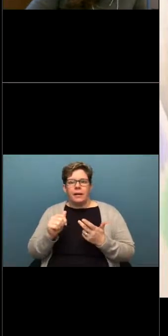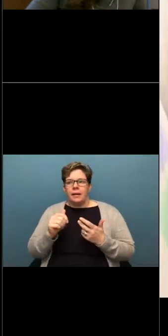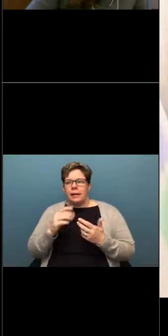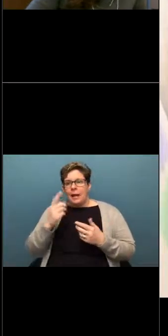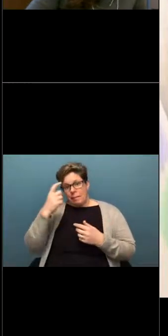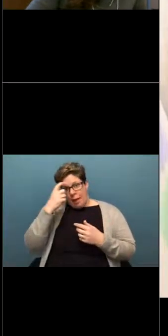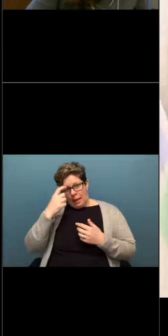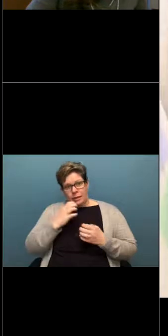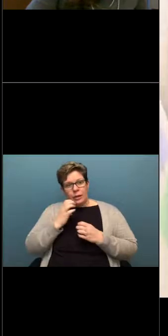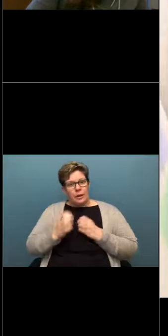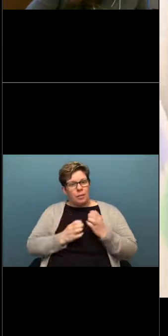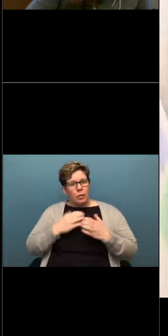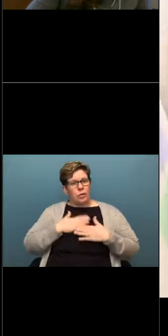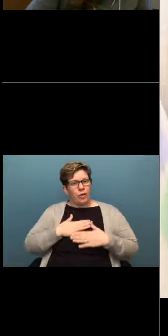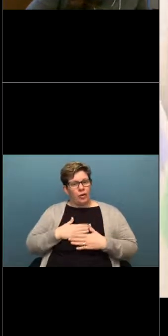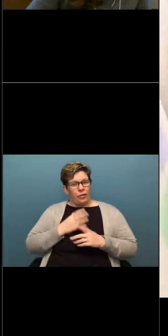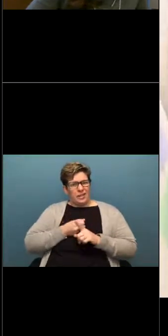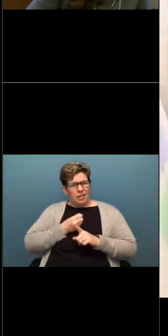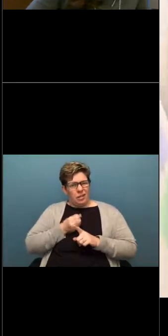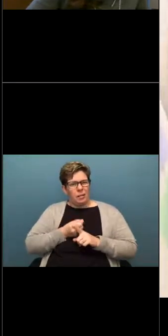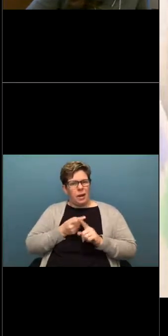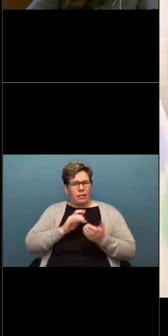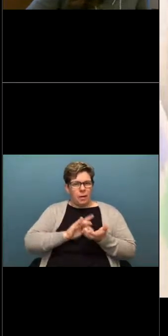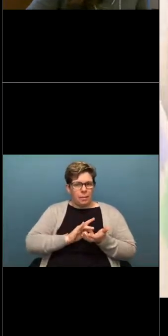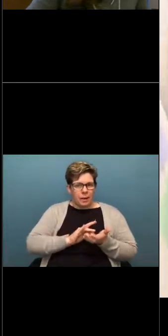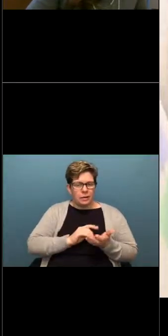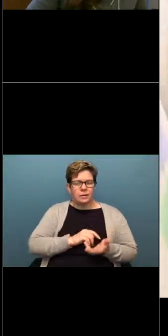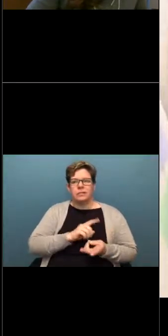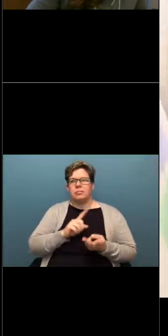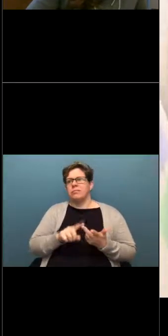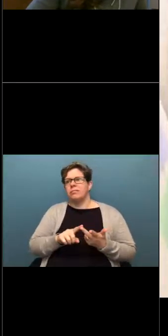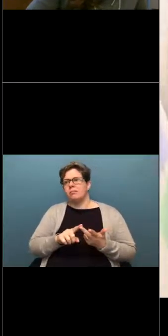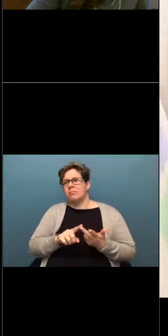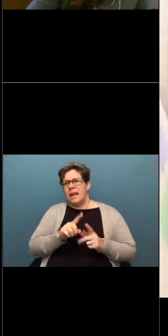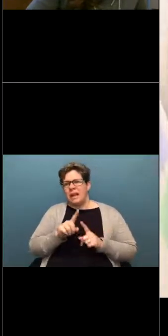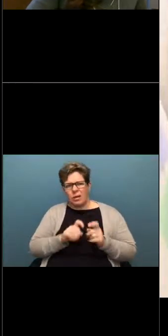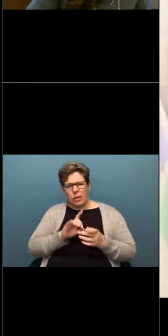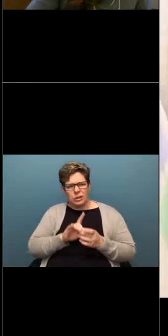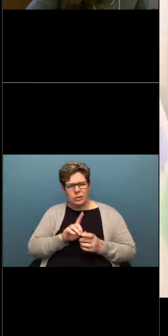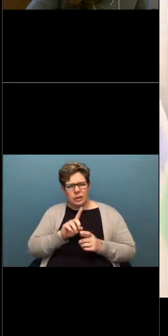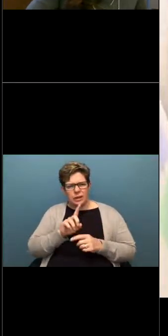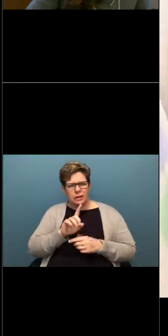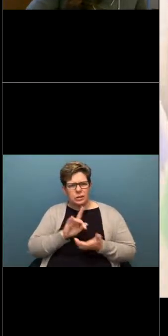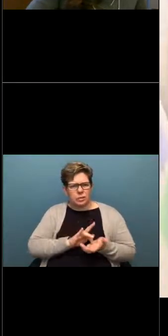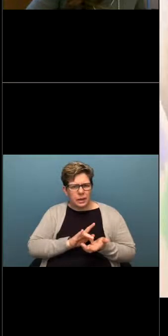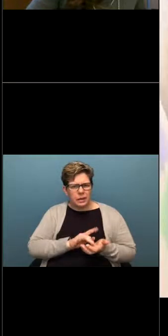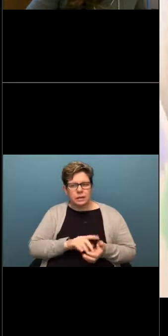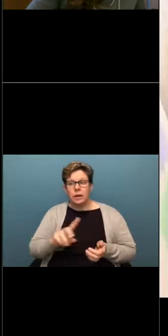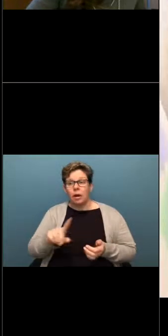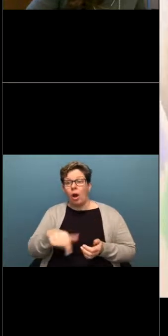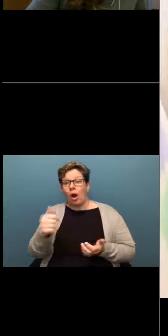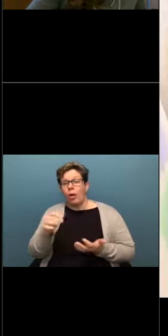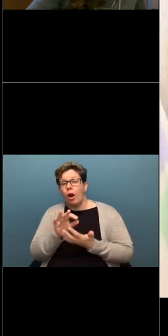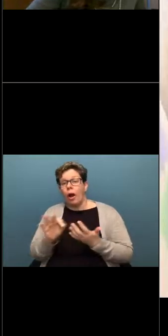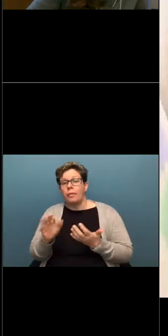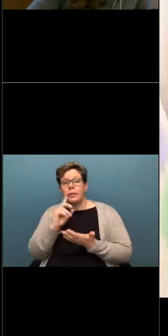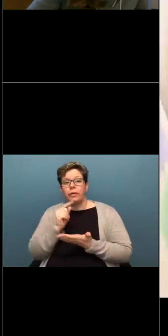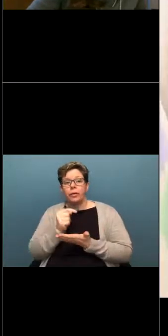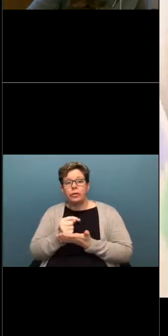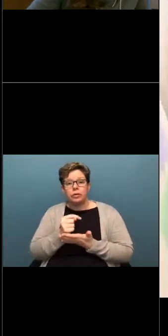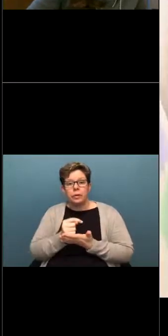might be experiencing, questions on medications, alternative therapies, and understanding and